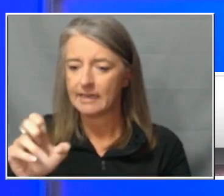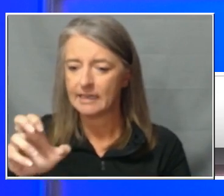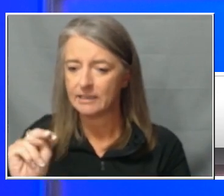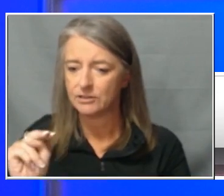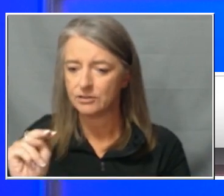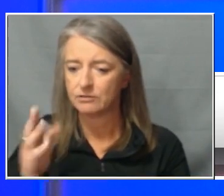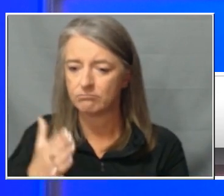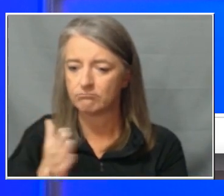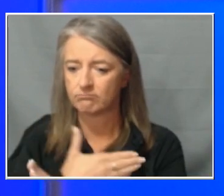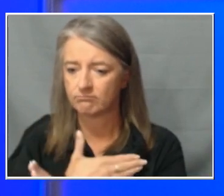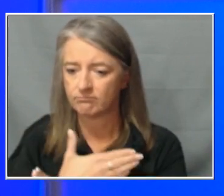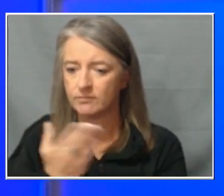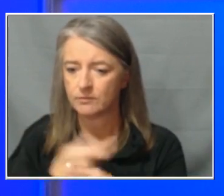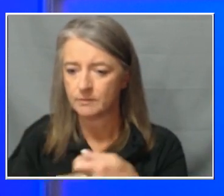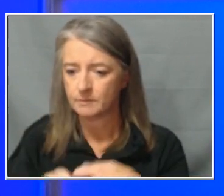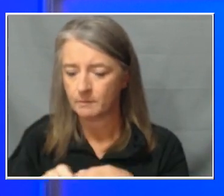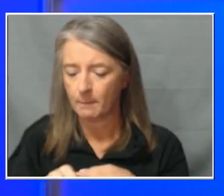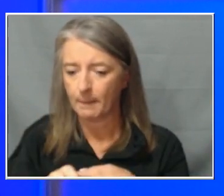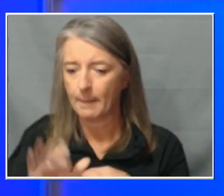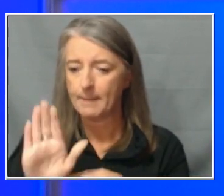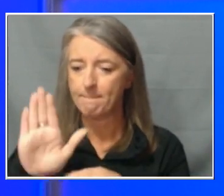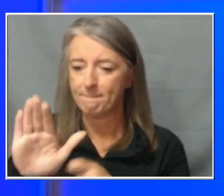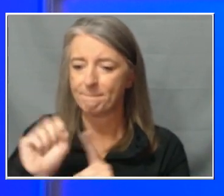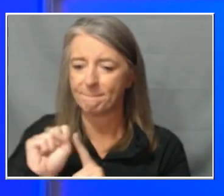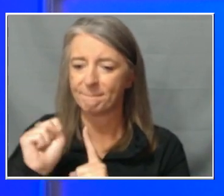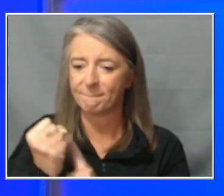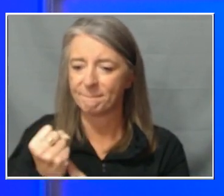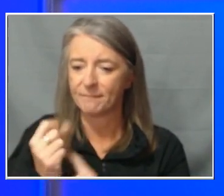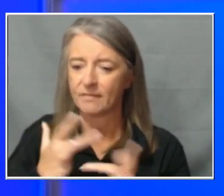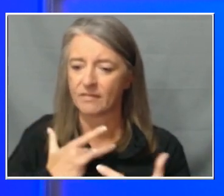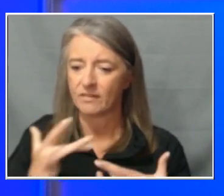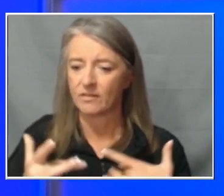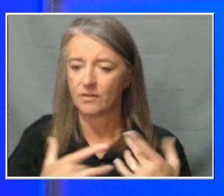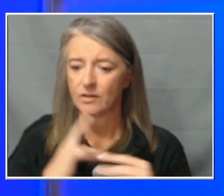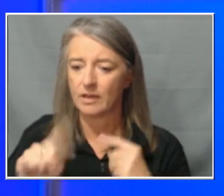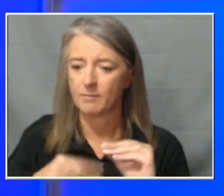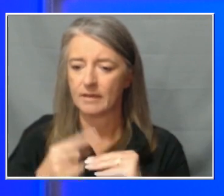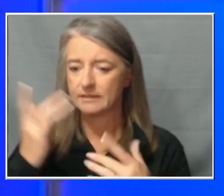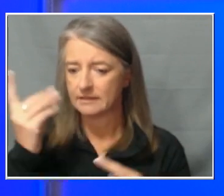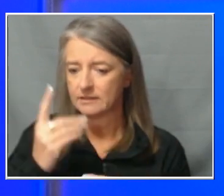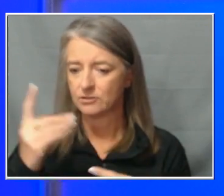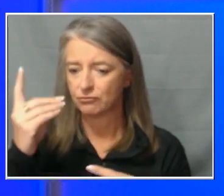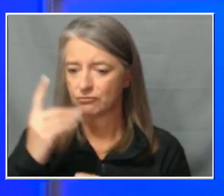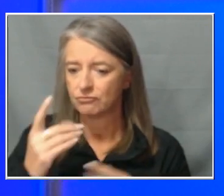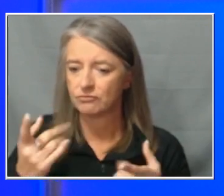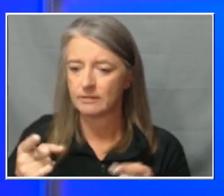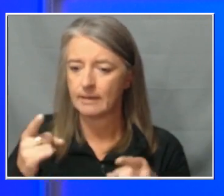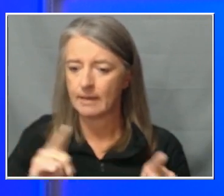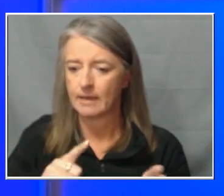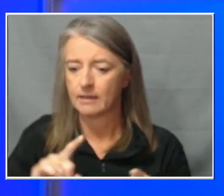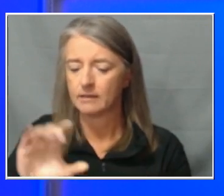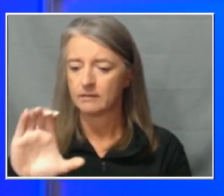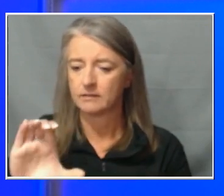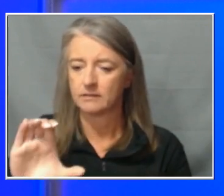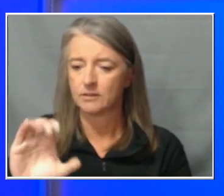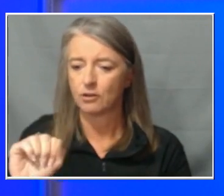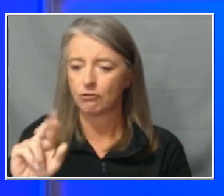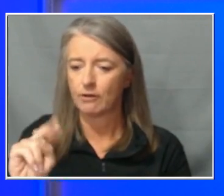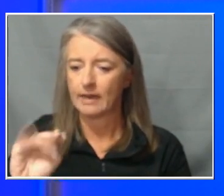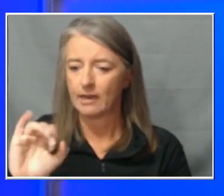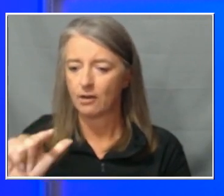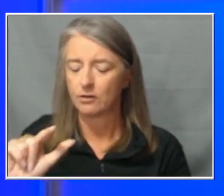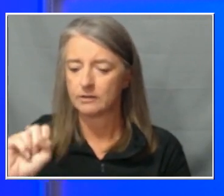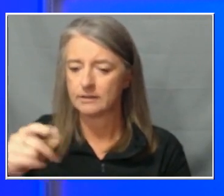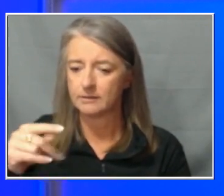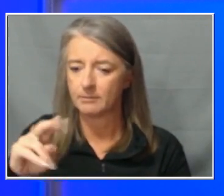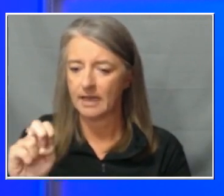for transplant. And in his case, we were concerned about the disease that had recurred along the craniospinal axis, the fluid around the brain